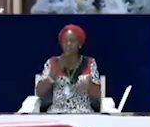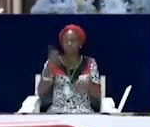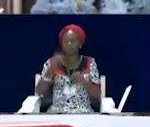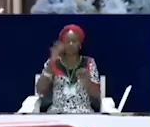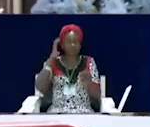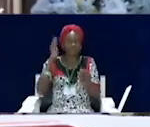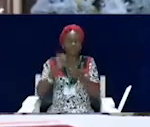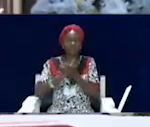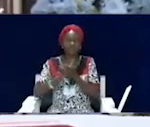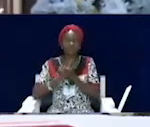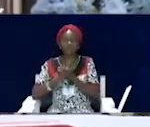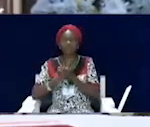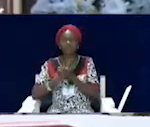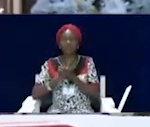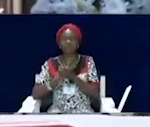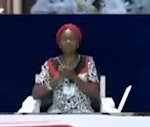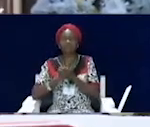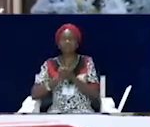that?